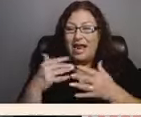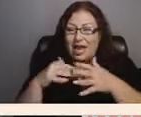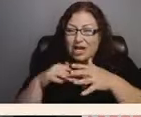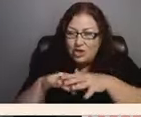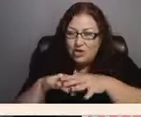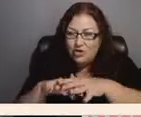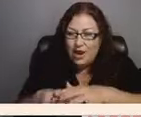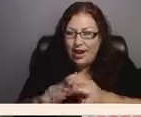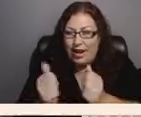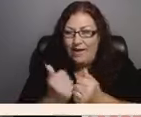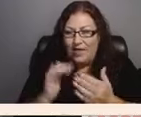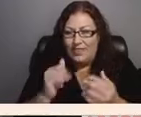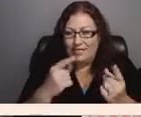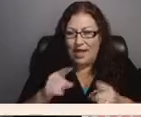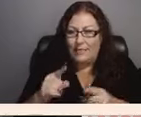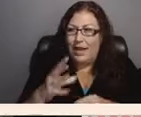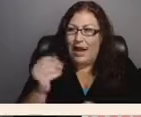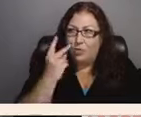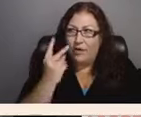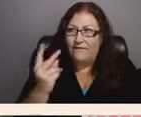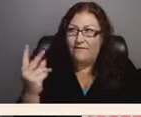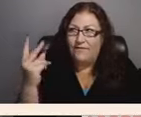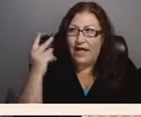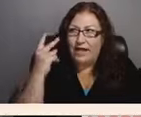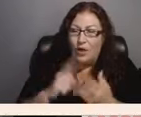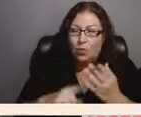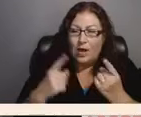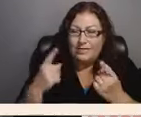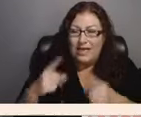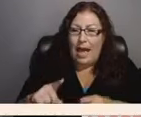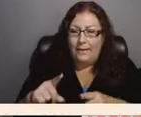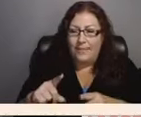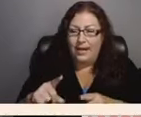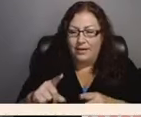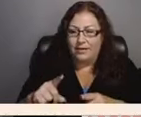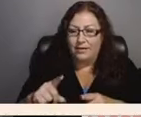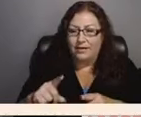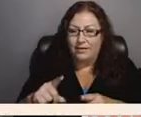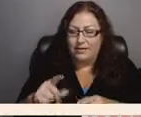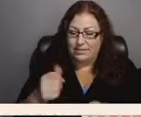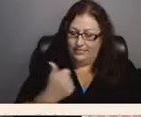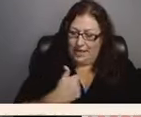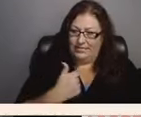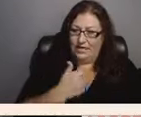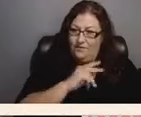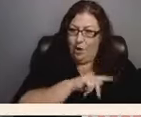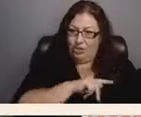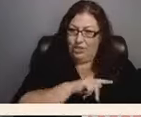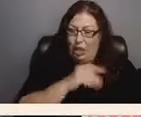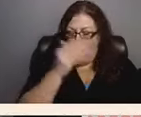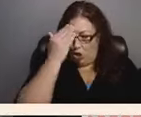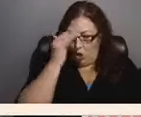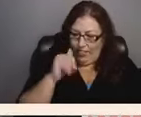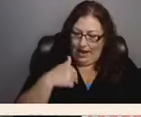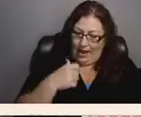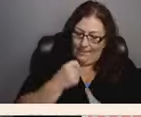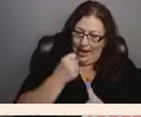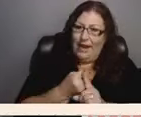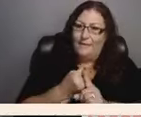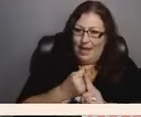and reflecting what is happening to oneself personally, knowing that you're being impacted as well from